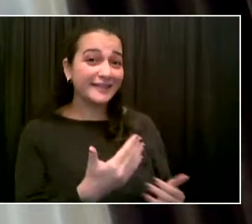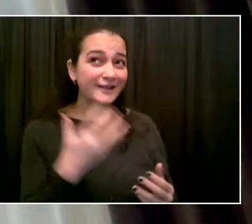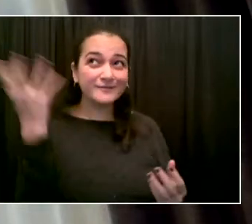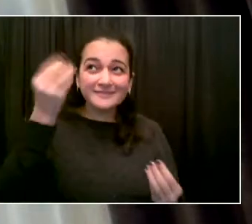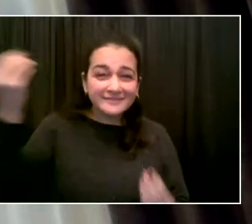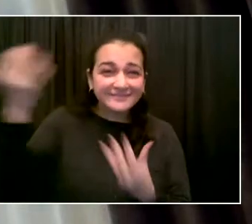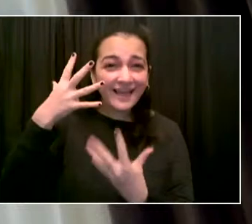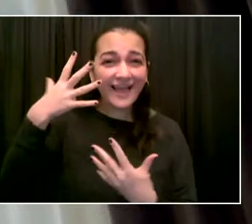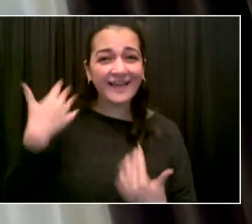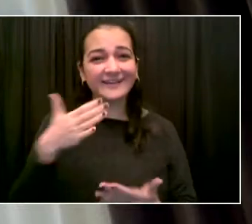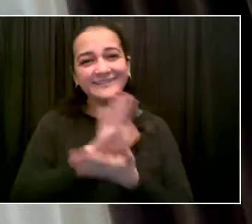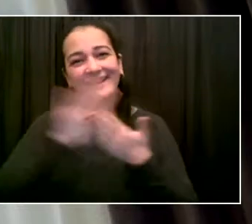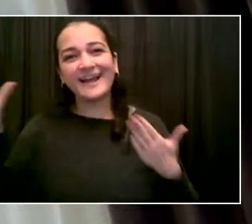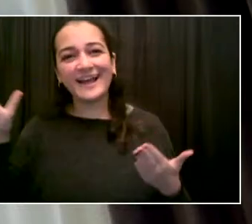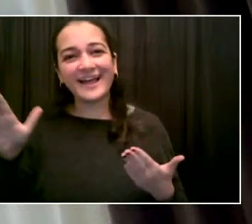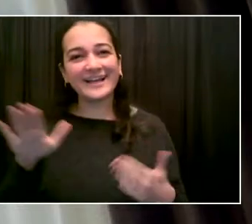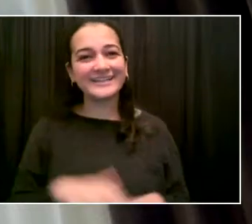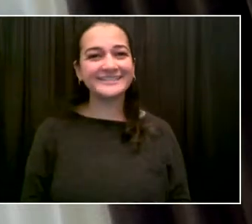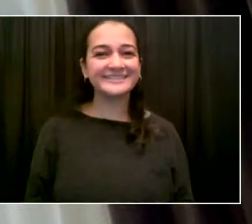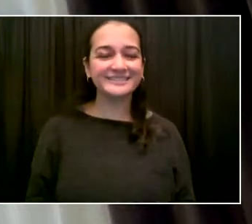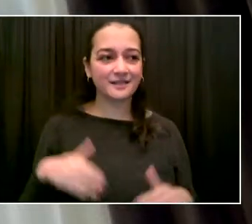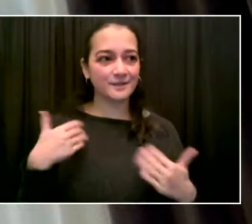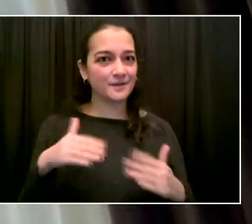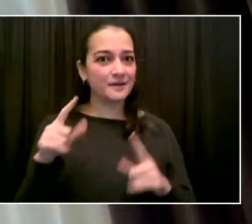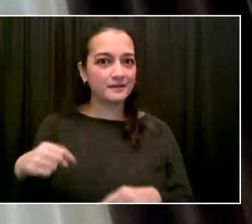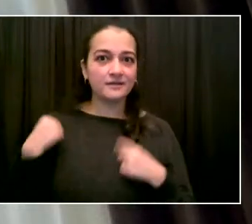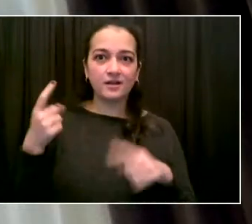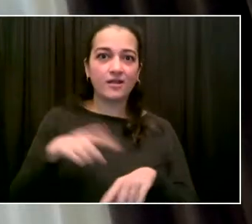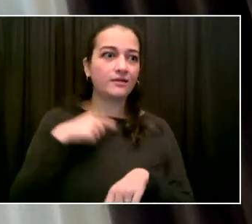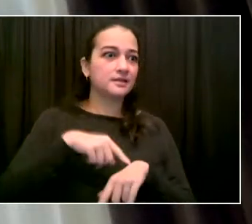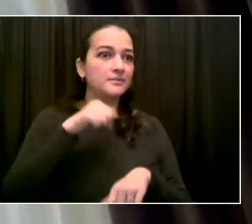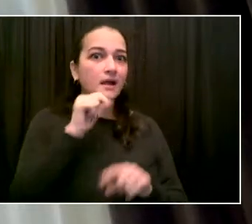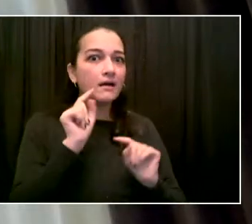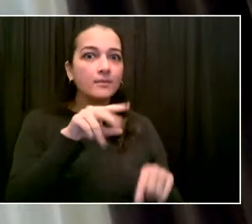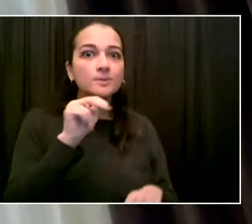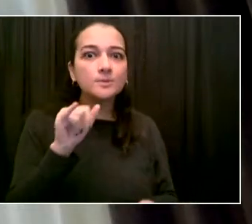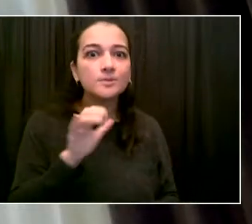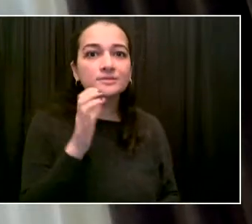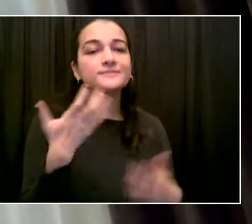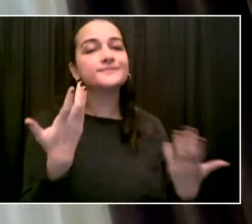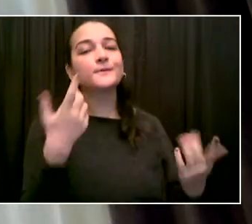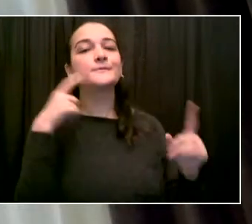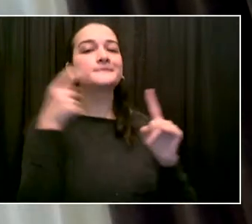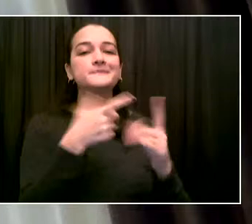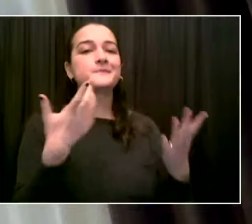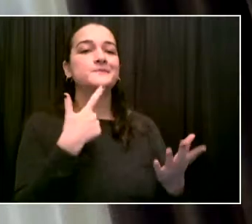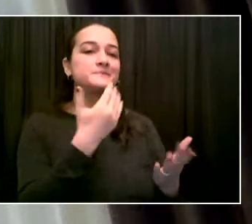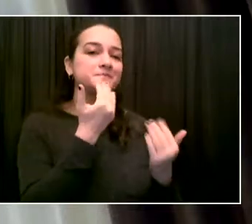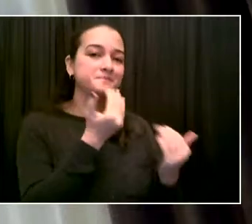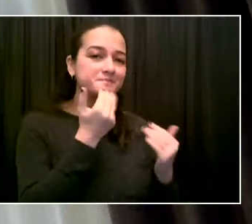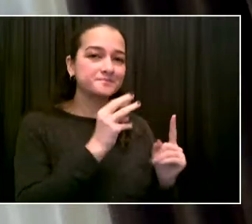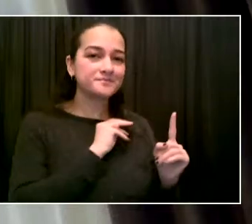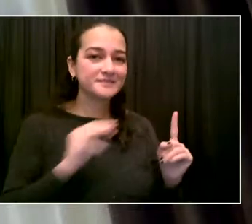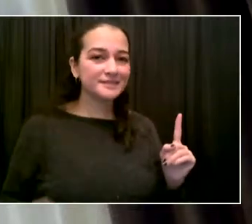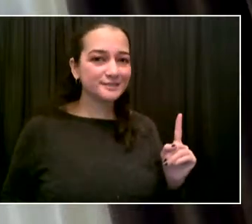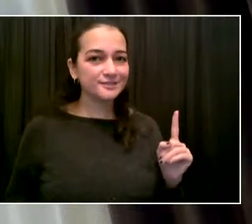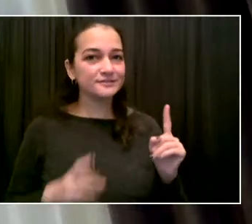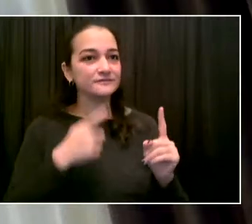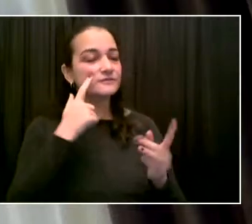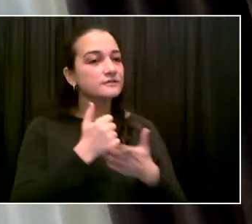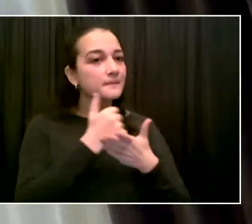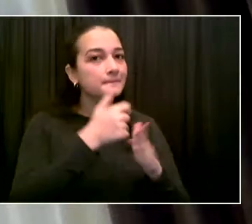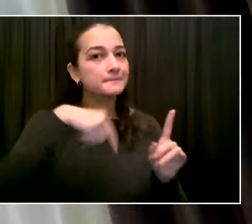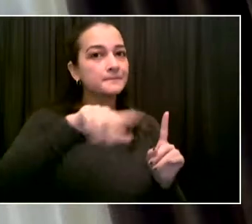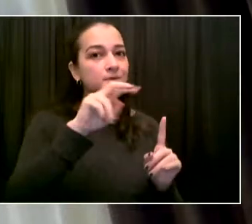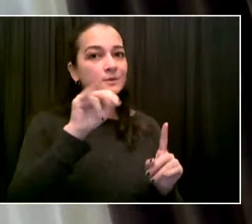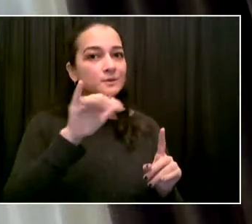city looks in great shape, so congratulations, Mayor, on navigating the city through such a difficult and challenging period, and